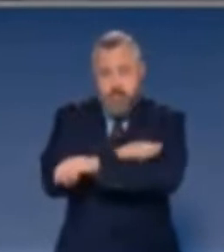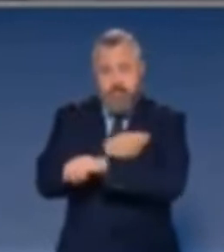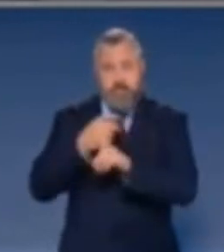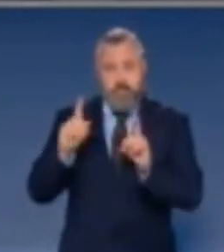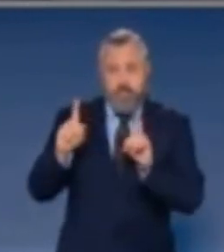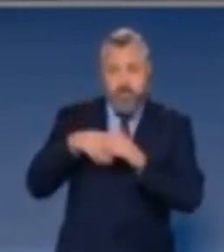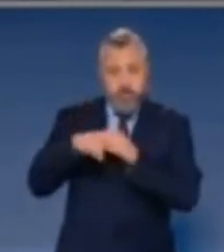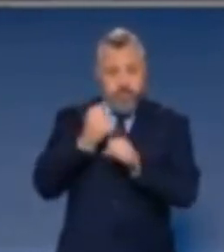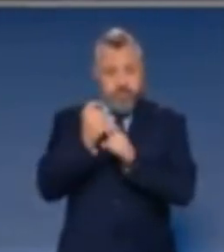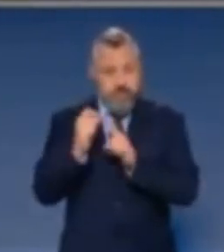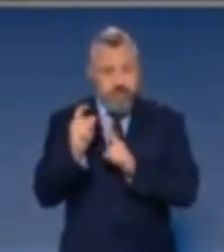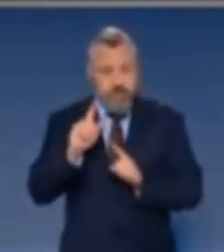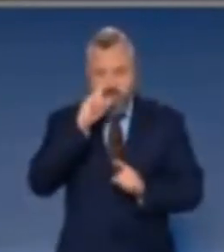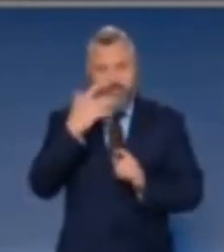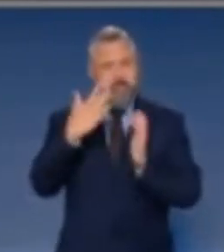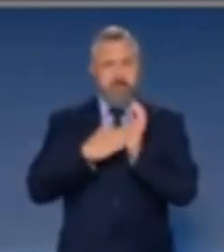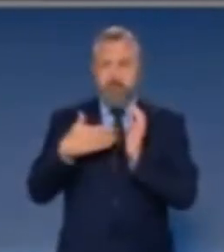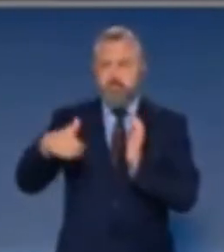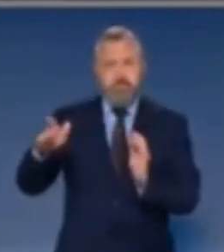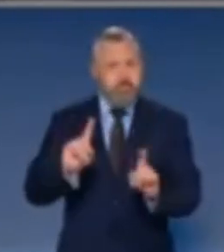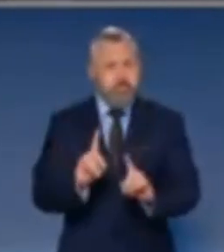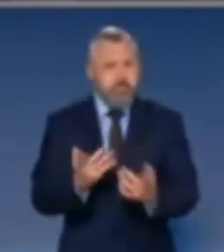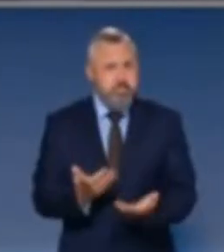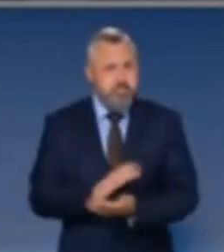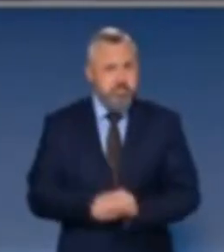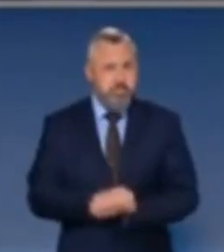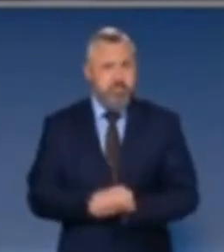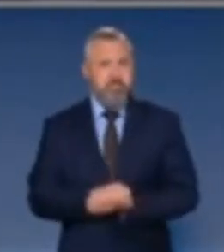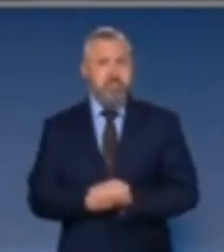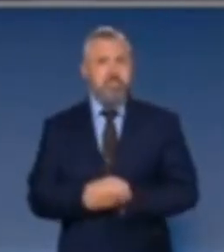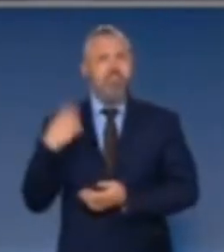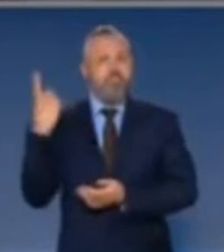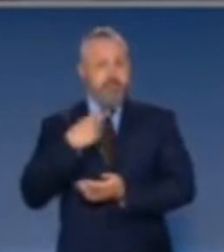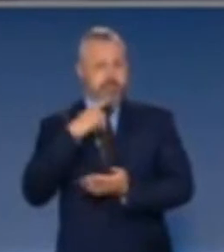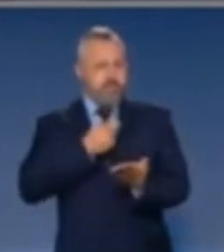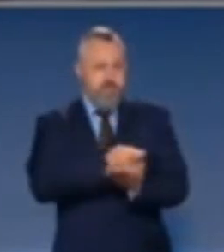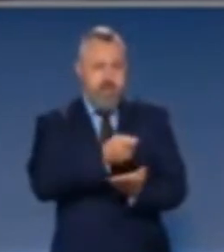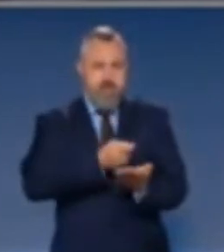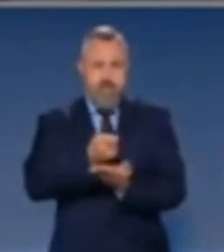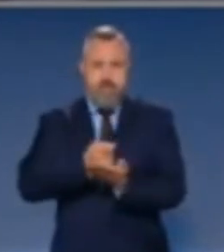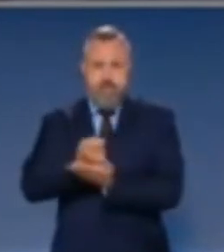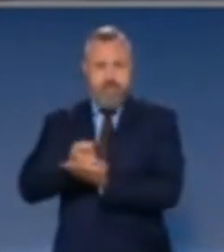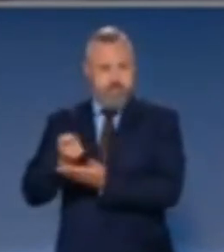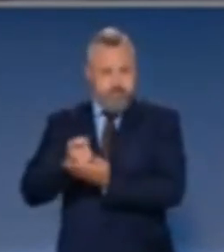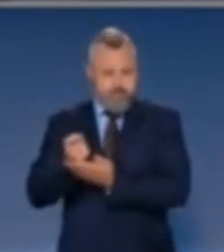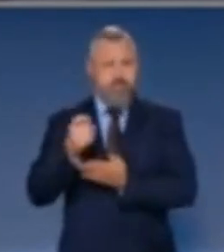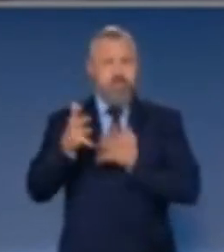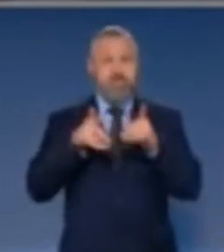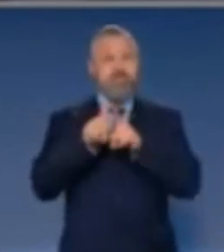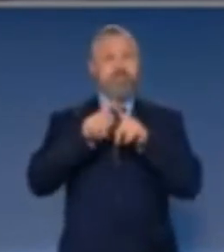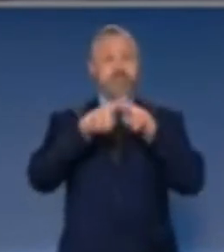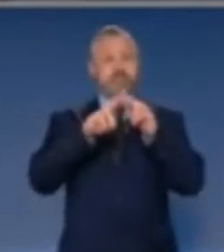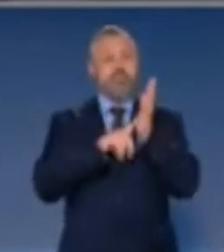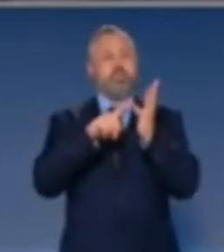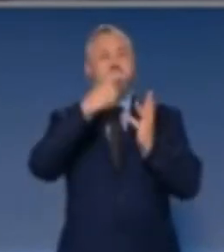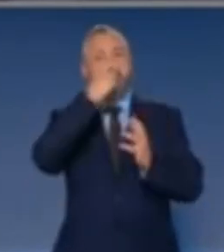we're paying significantly more than is the case with the flu vaccine. It's a $55 combined